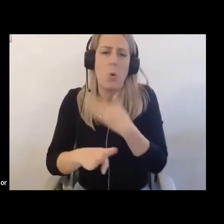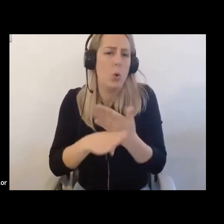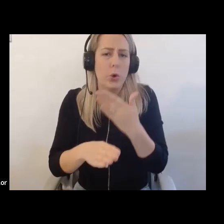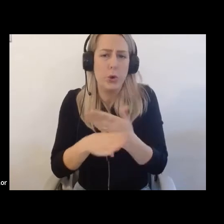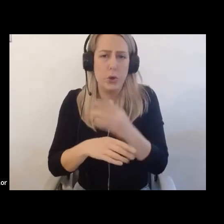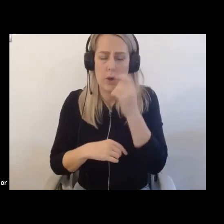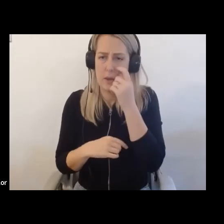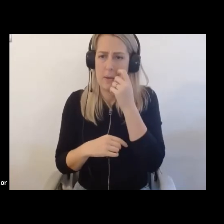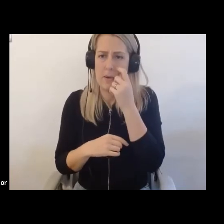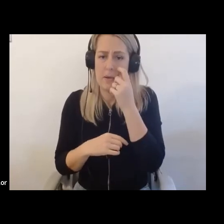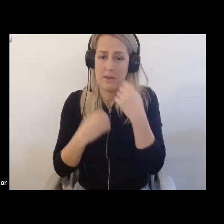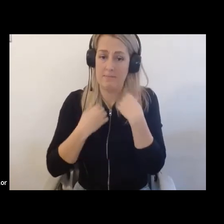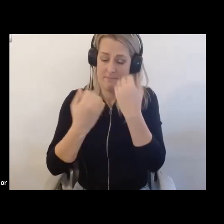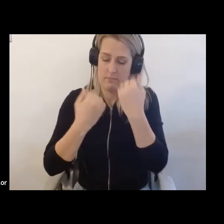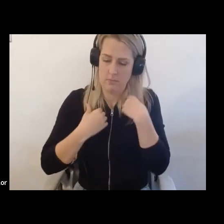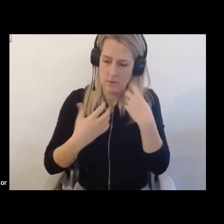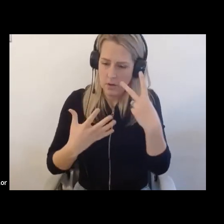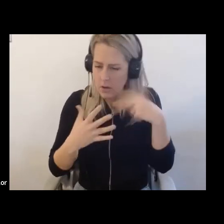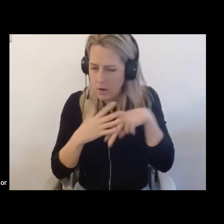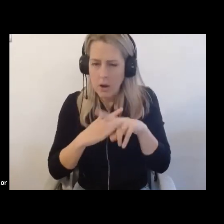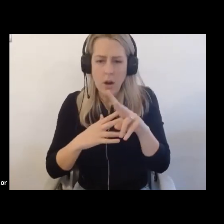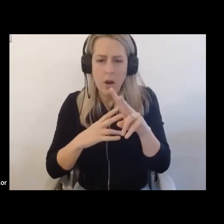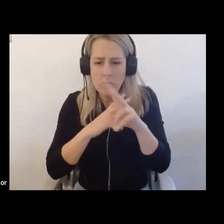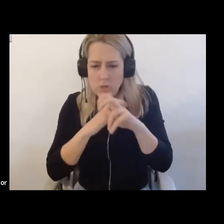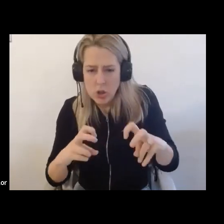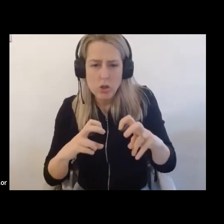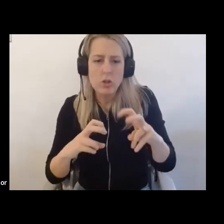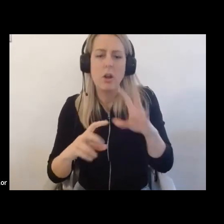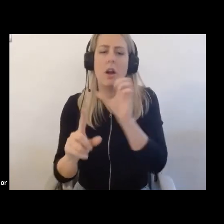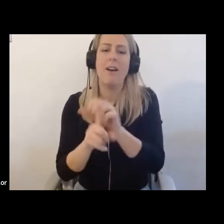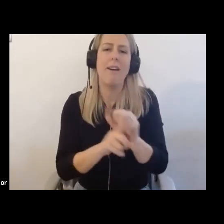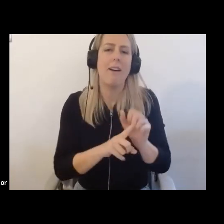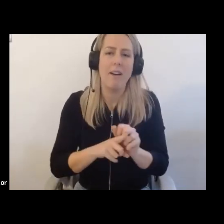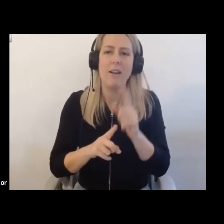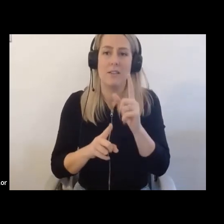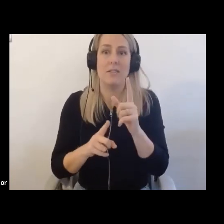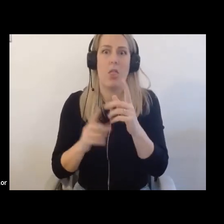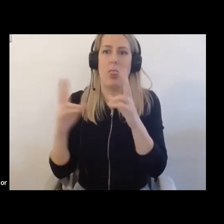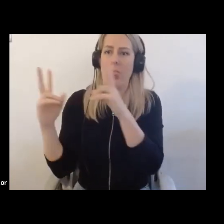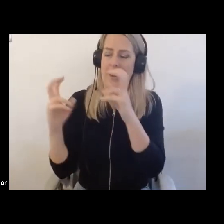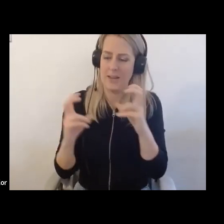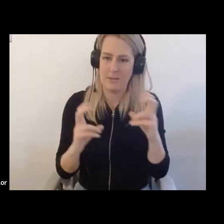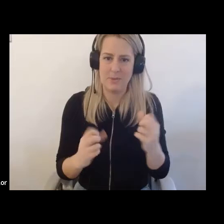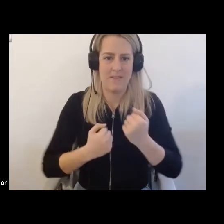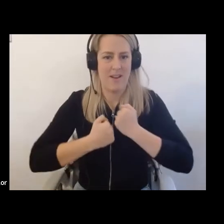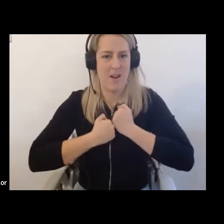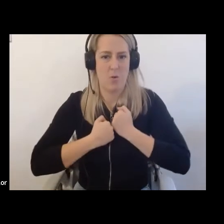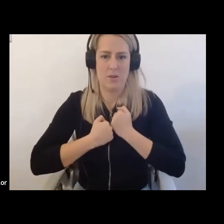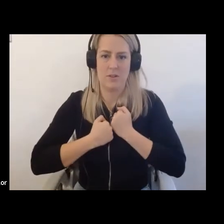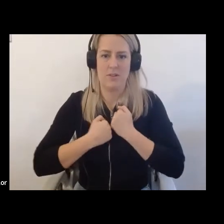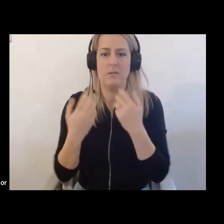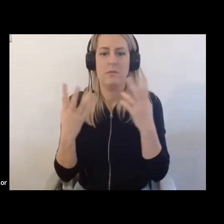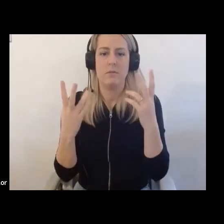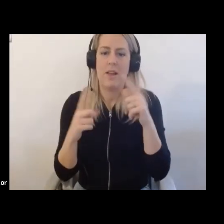from this study reflected the themes under the EdTech Hub of 6 Ps of the